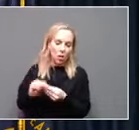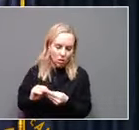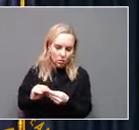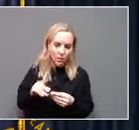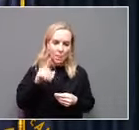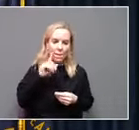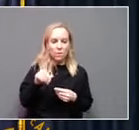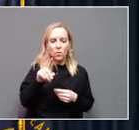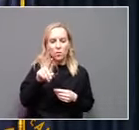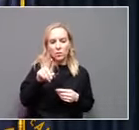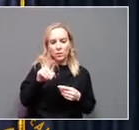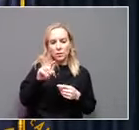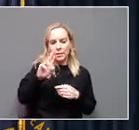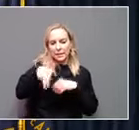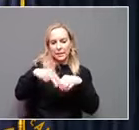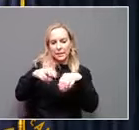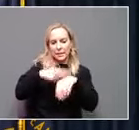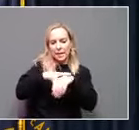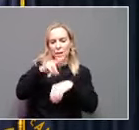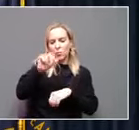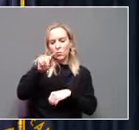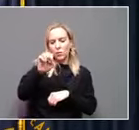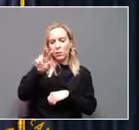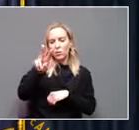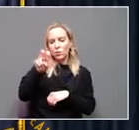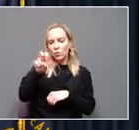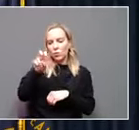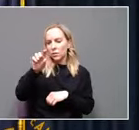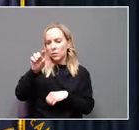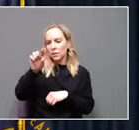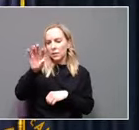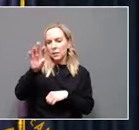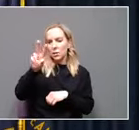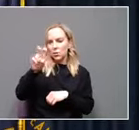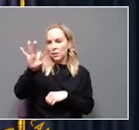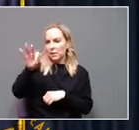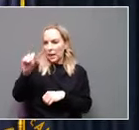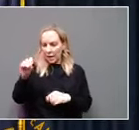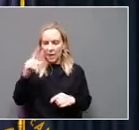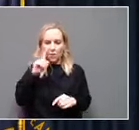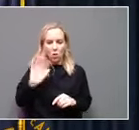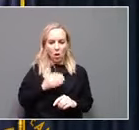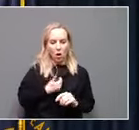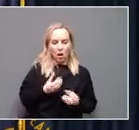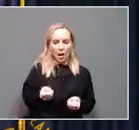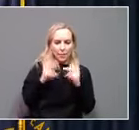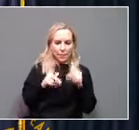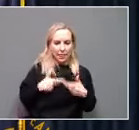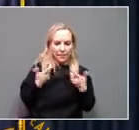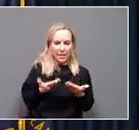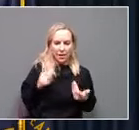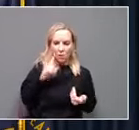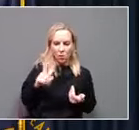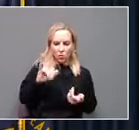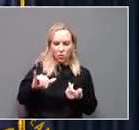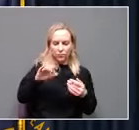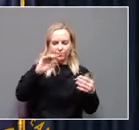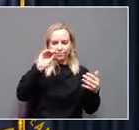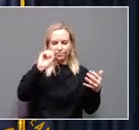national rate is 290 per 100,000. what do you attribute the more